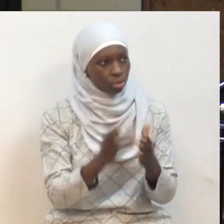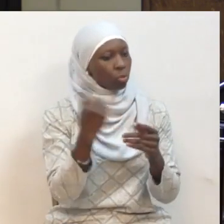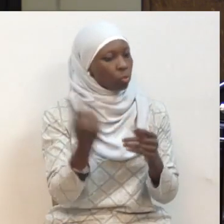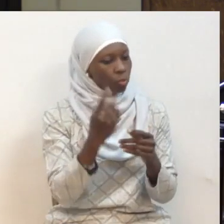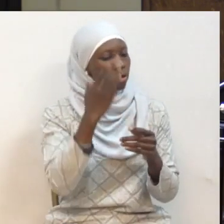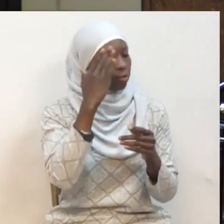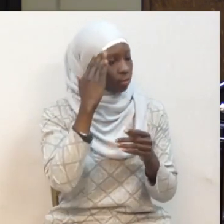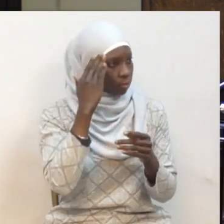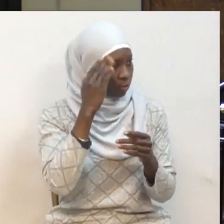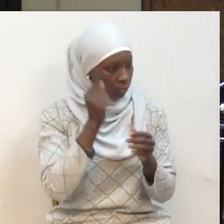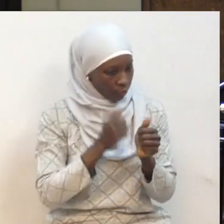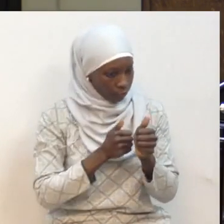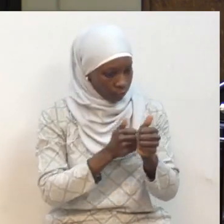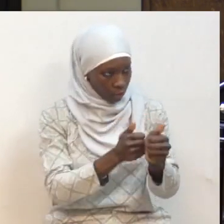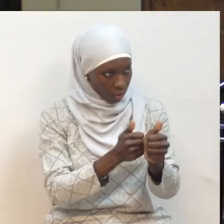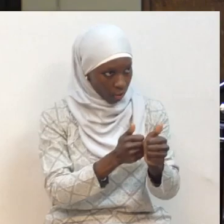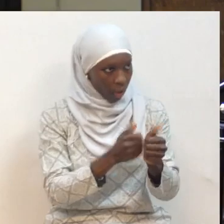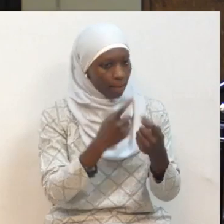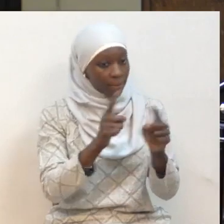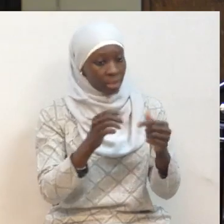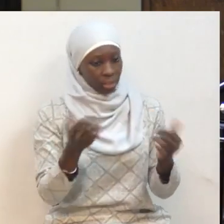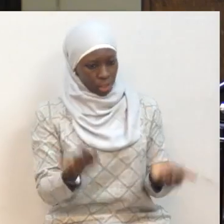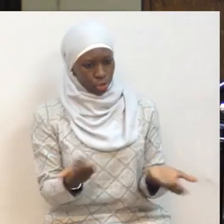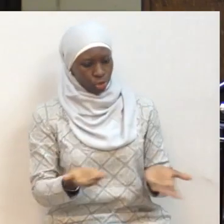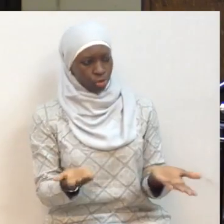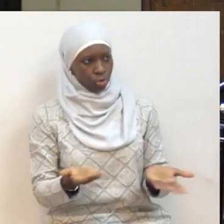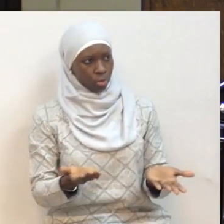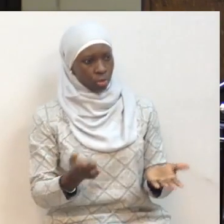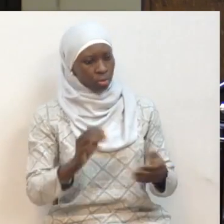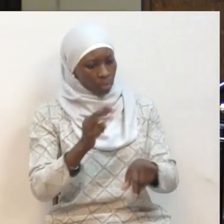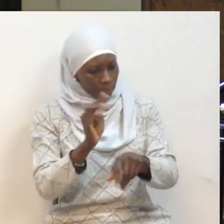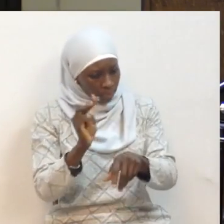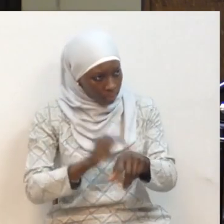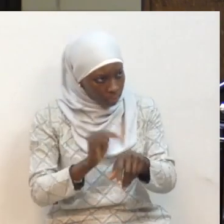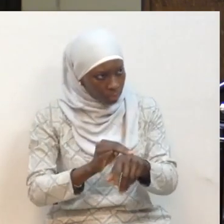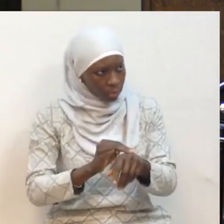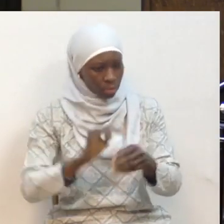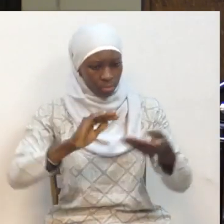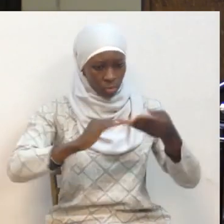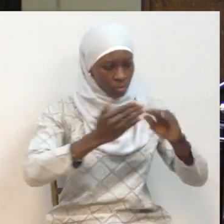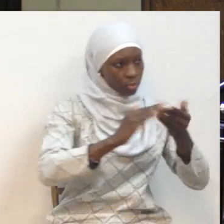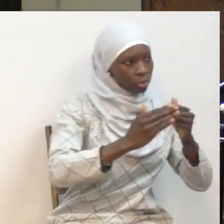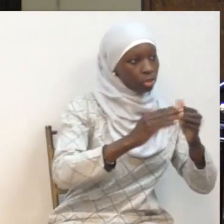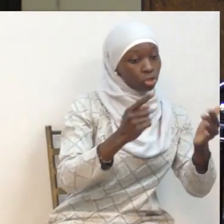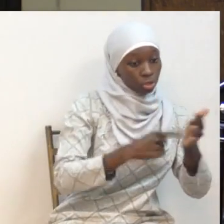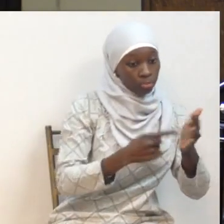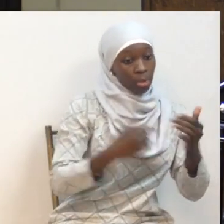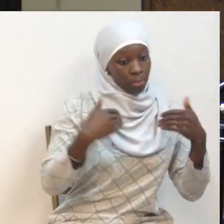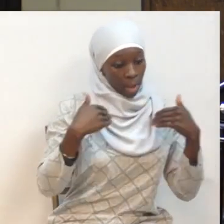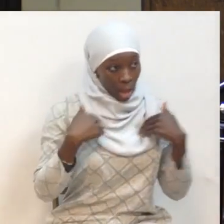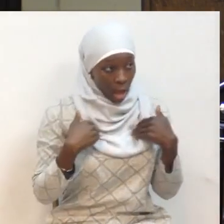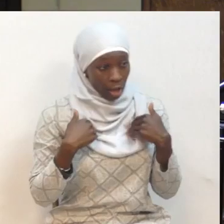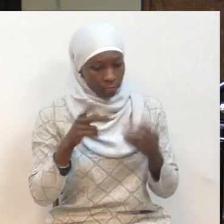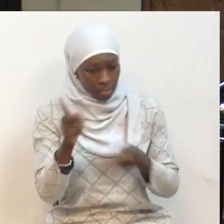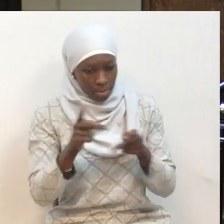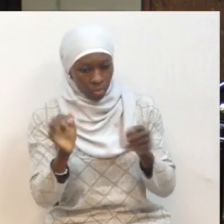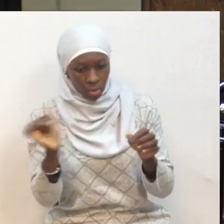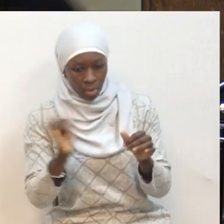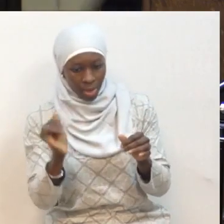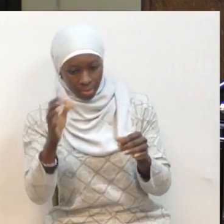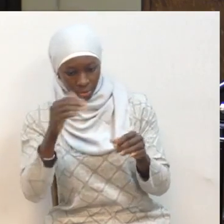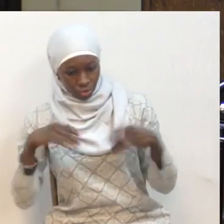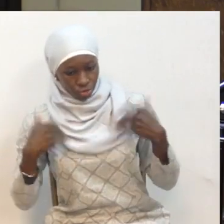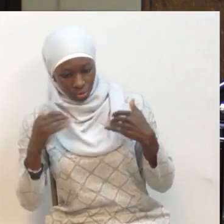that language as if they receive revelation. Their opinion cannot be changed, cannot be challenged. And there